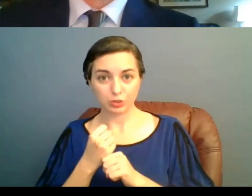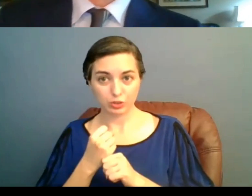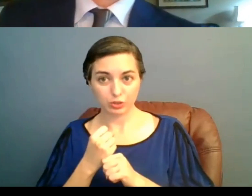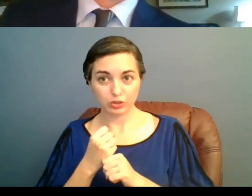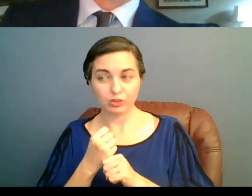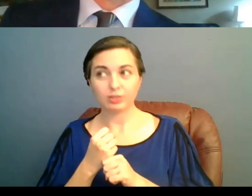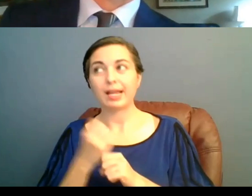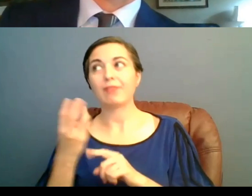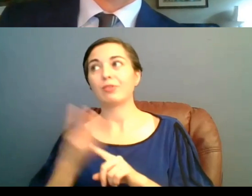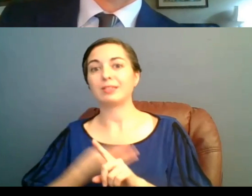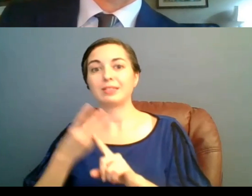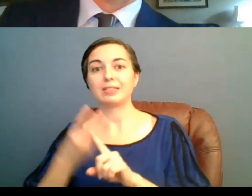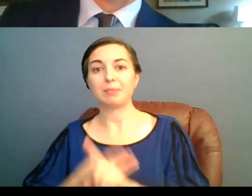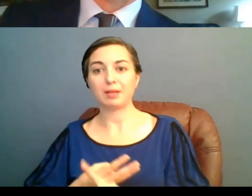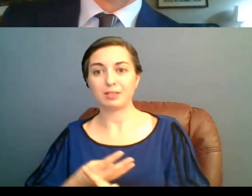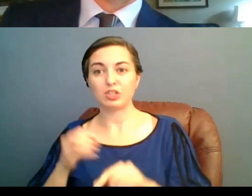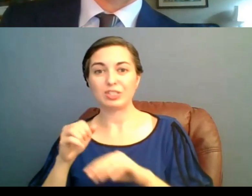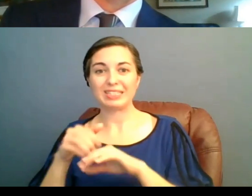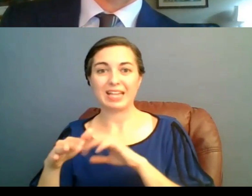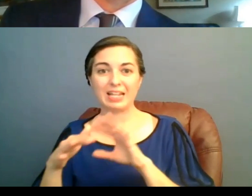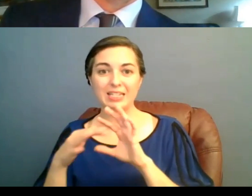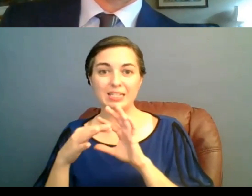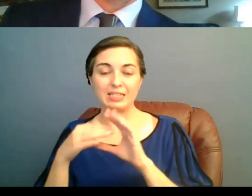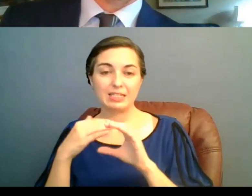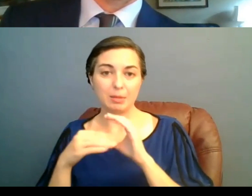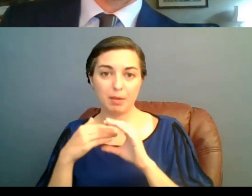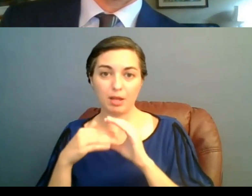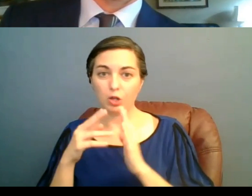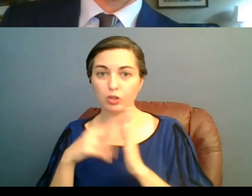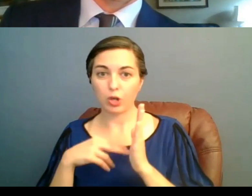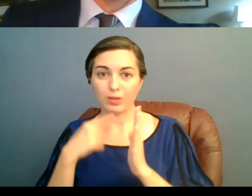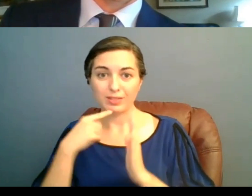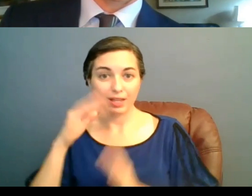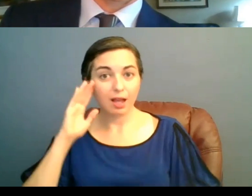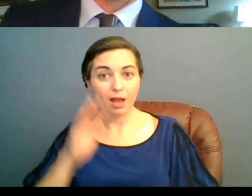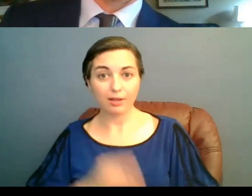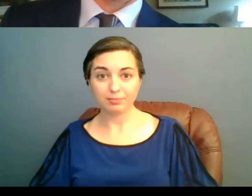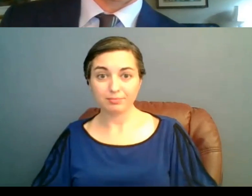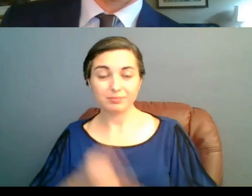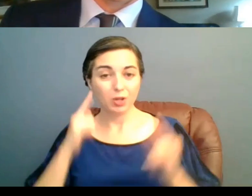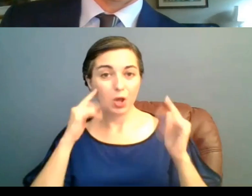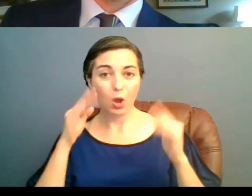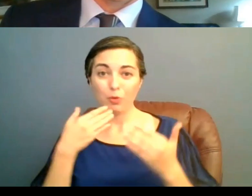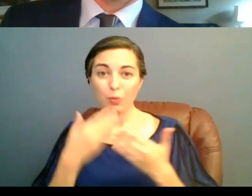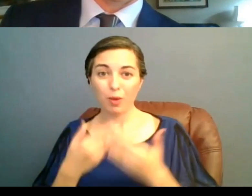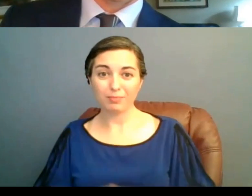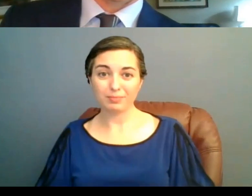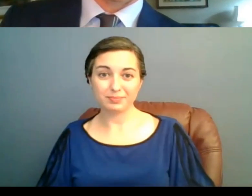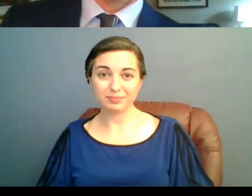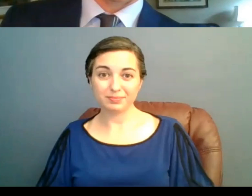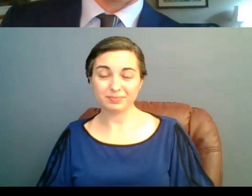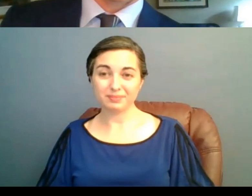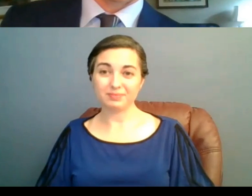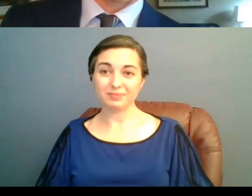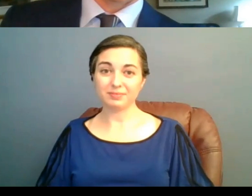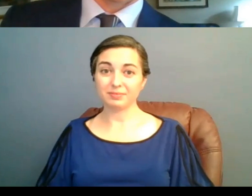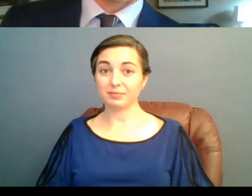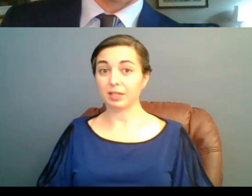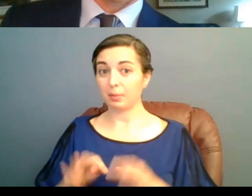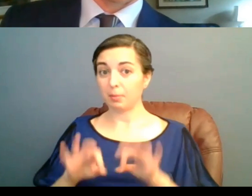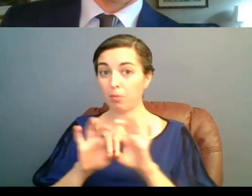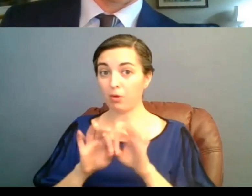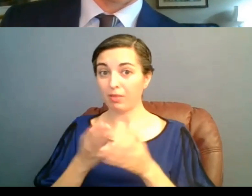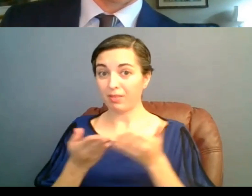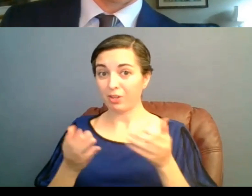maybe every 6 months, just to send an email or a note, just to say hi, hope you're doing well. Biggest thing you can do is if they work for a